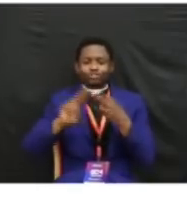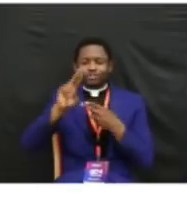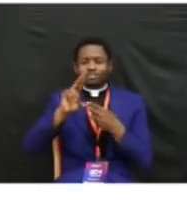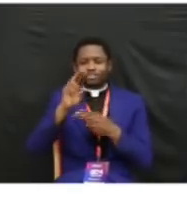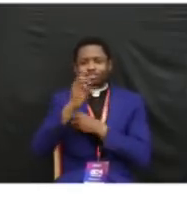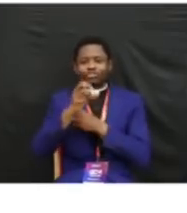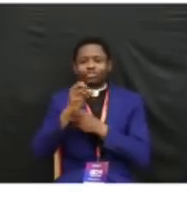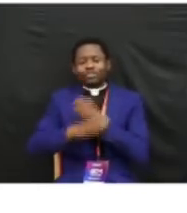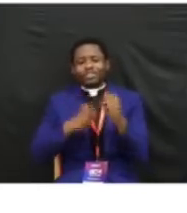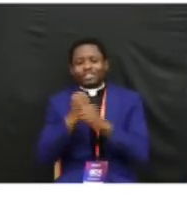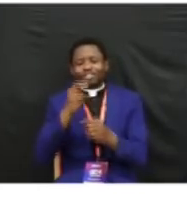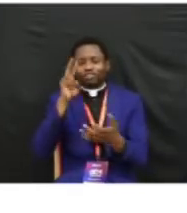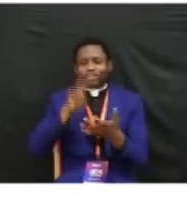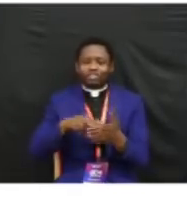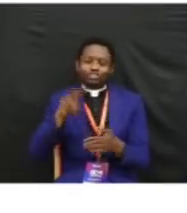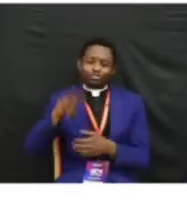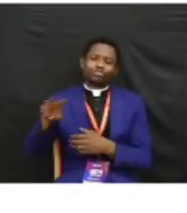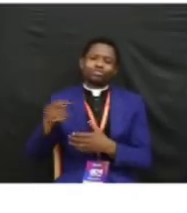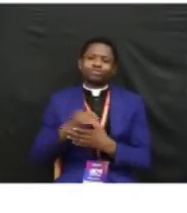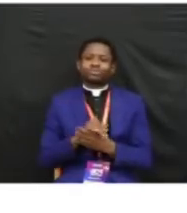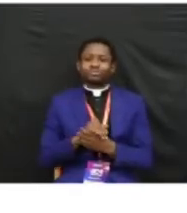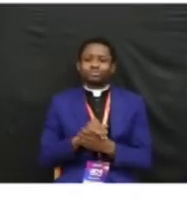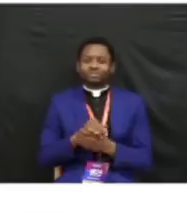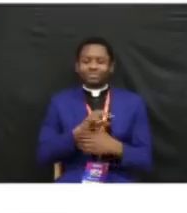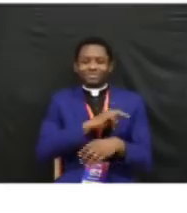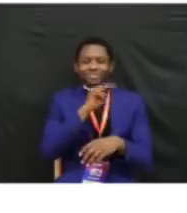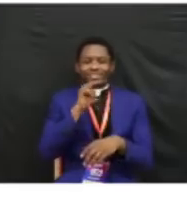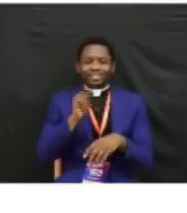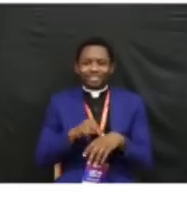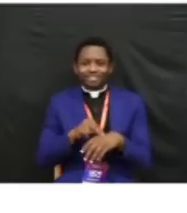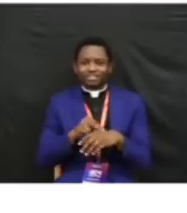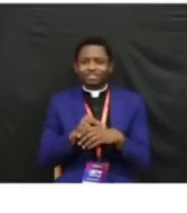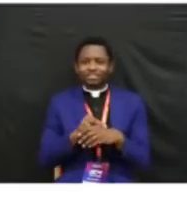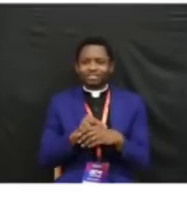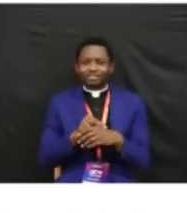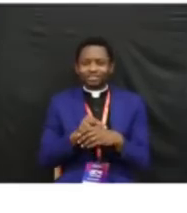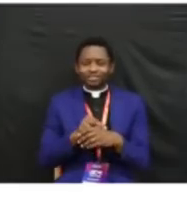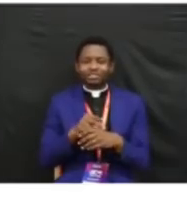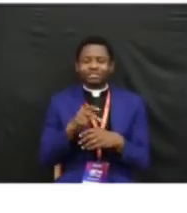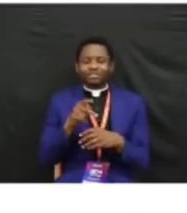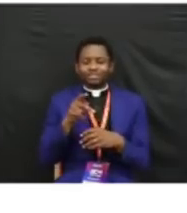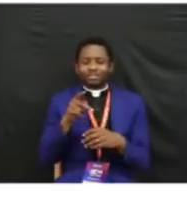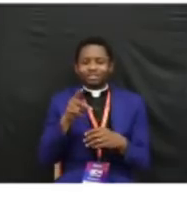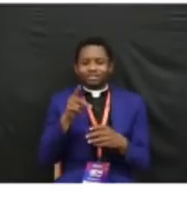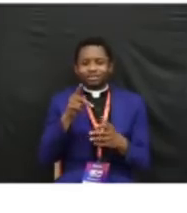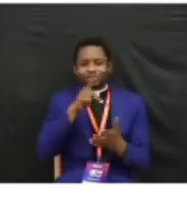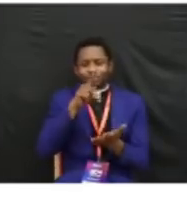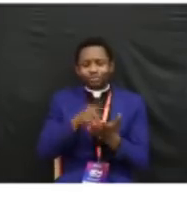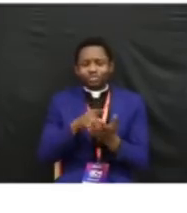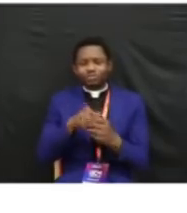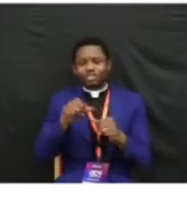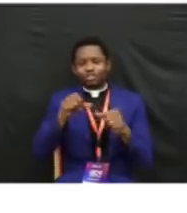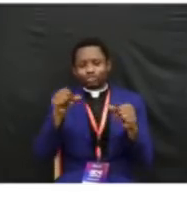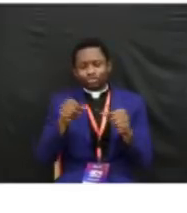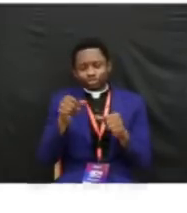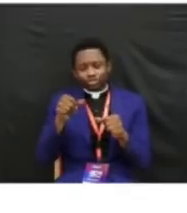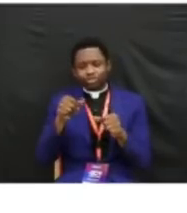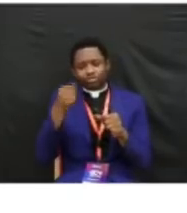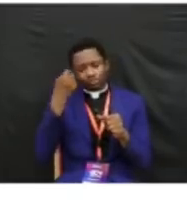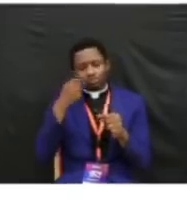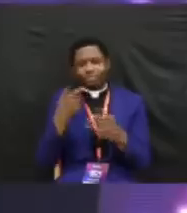2022 by the National Clergy Association of Ghana. It is also worth